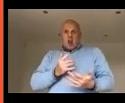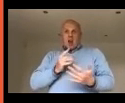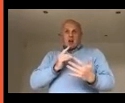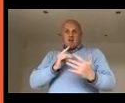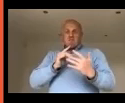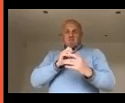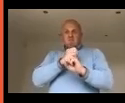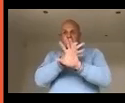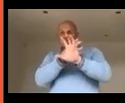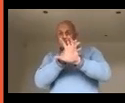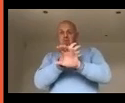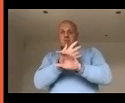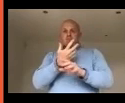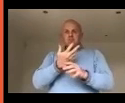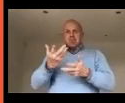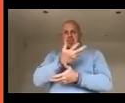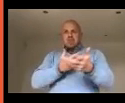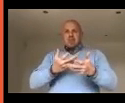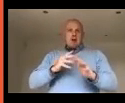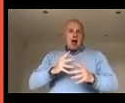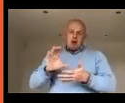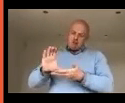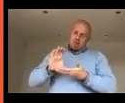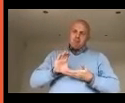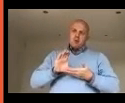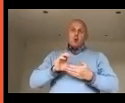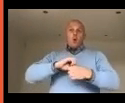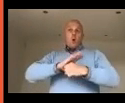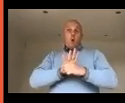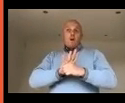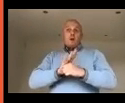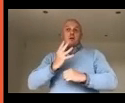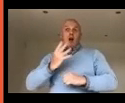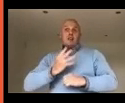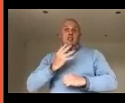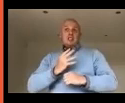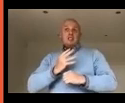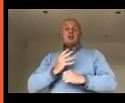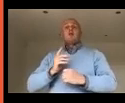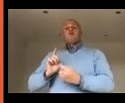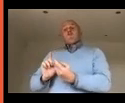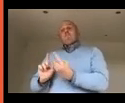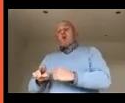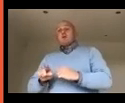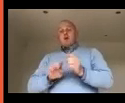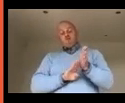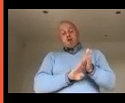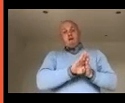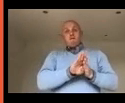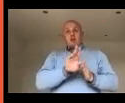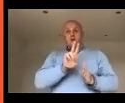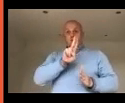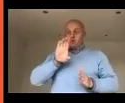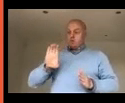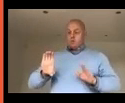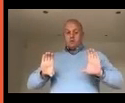then talking a bit about the grant. So it's the COVID-19 Response and Recovery Grant. So it covers both